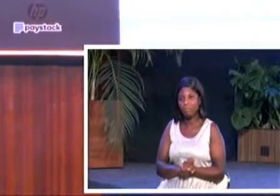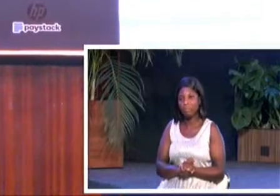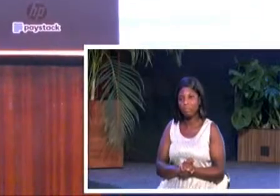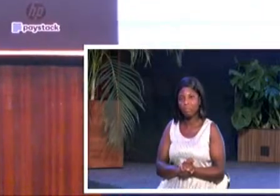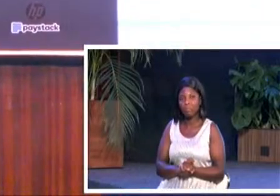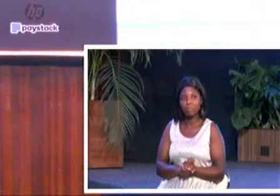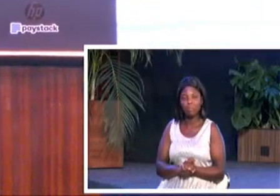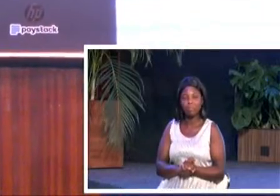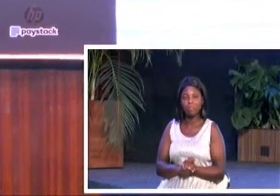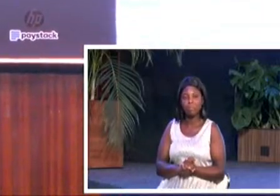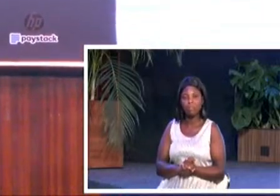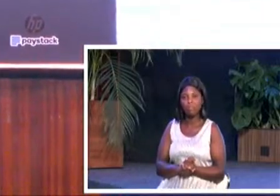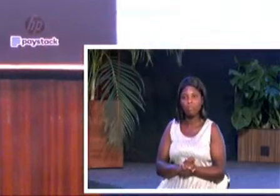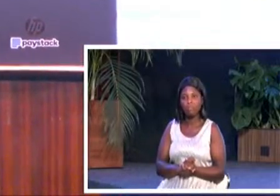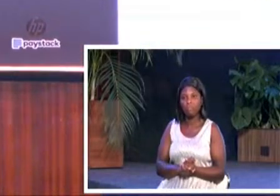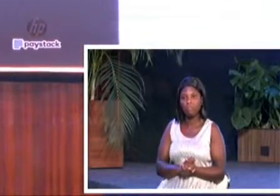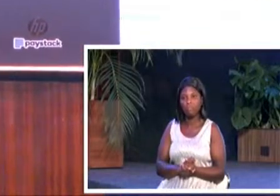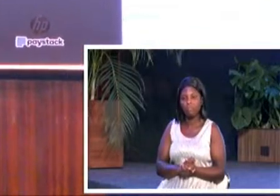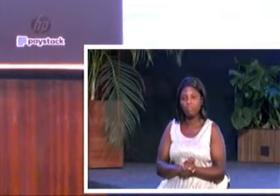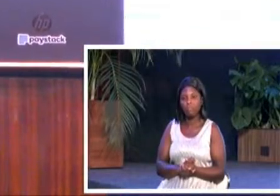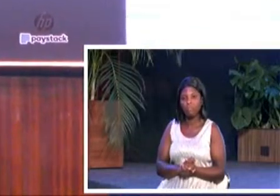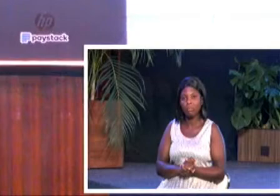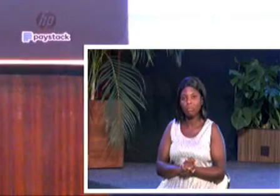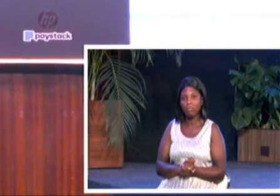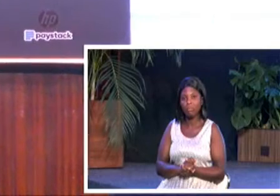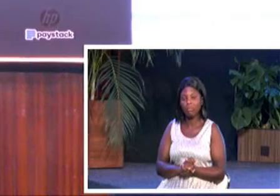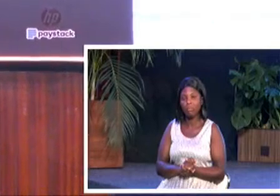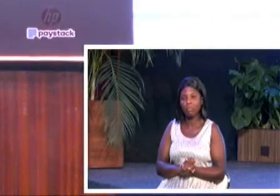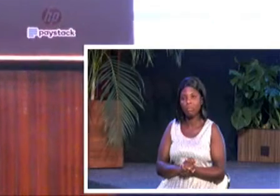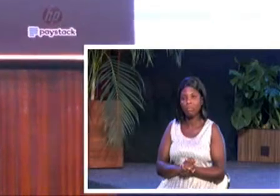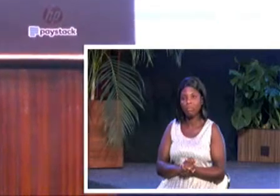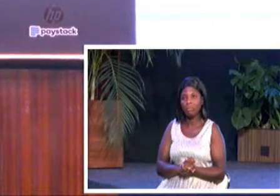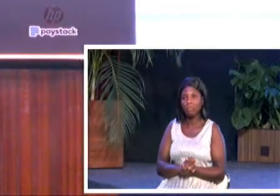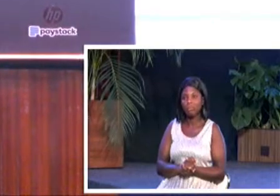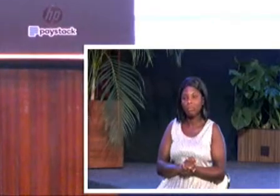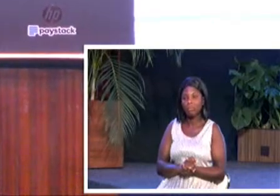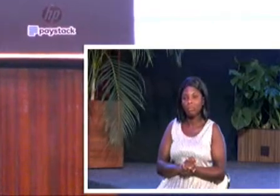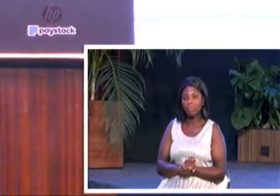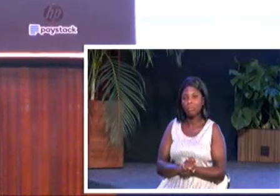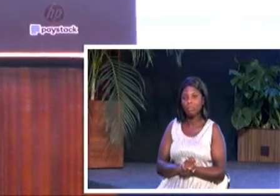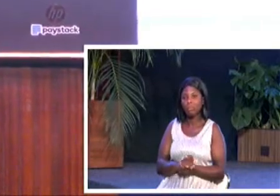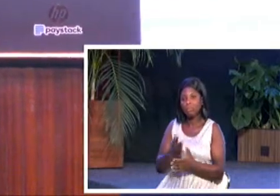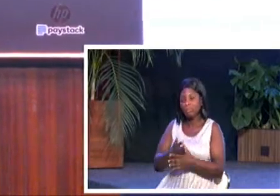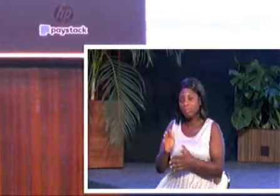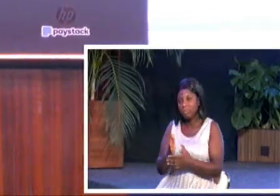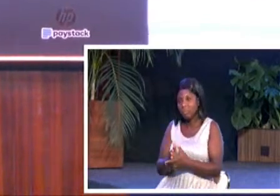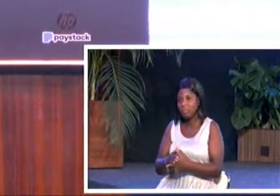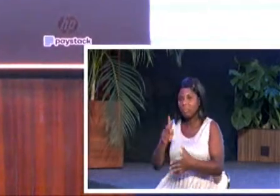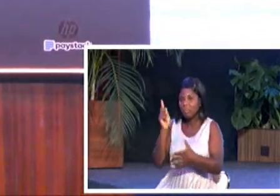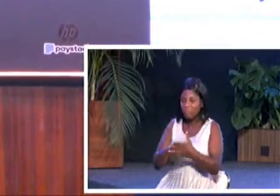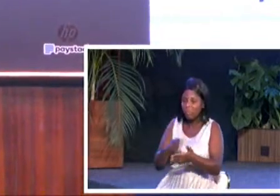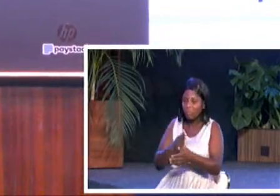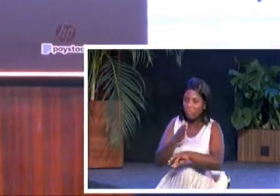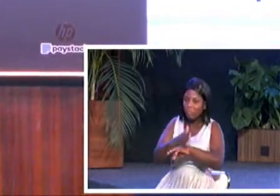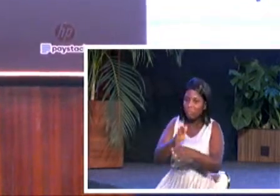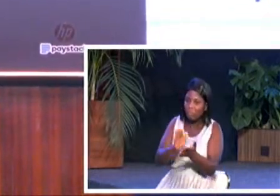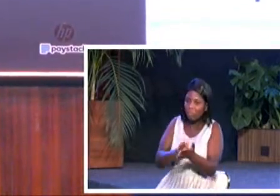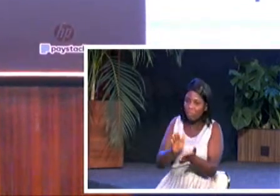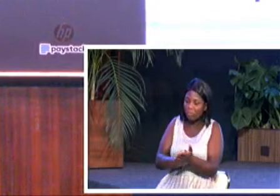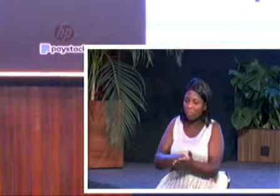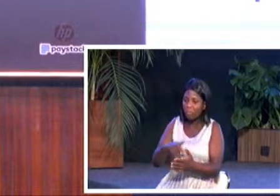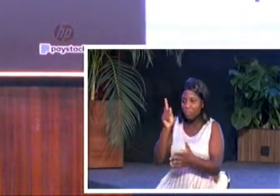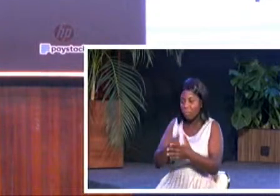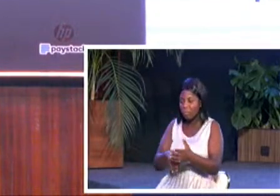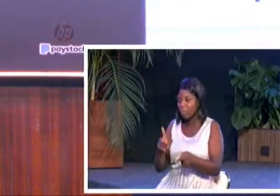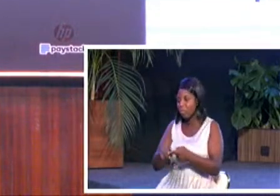with us to know the next step to take after school or what to do, you know, with ideas in your head.